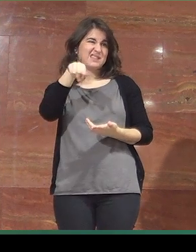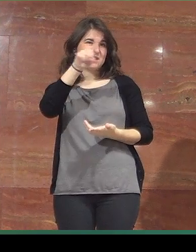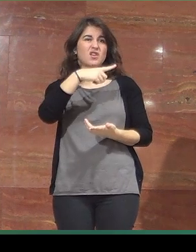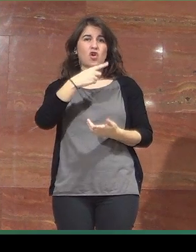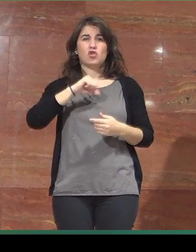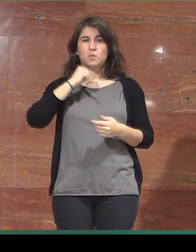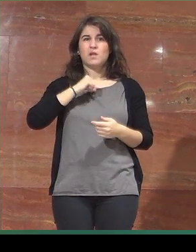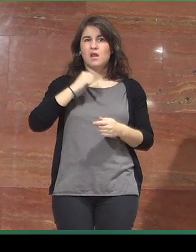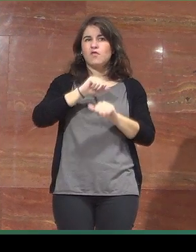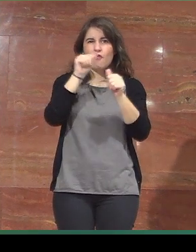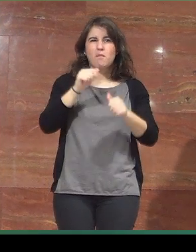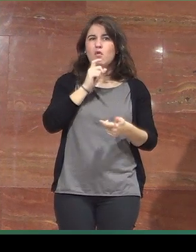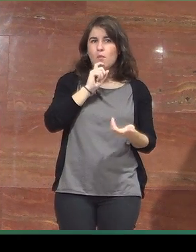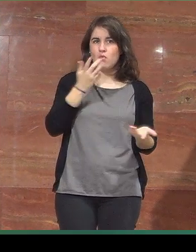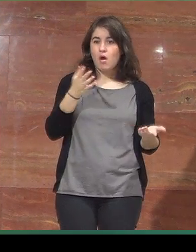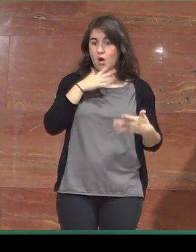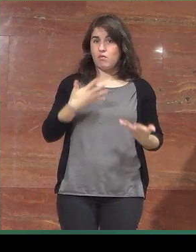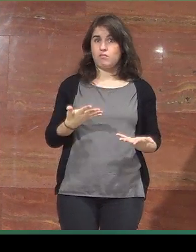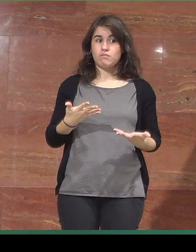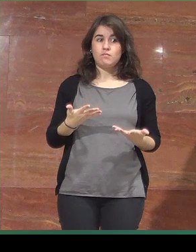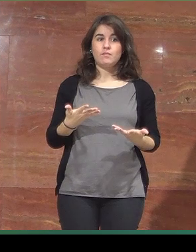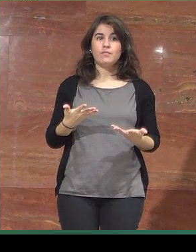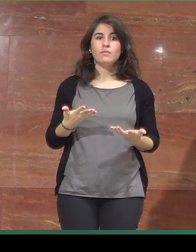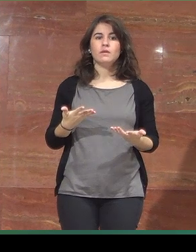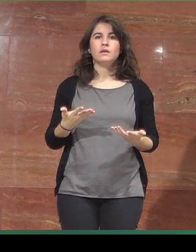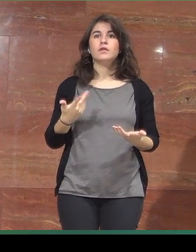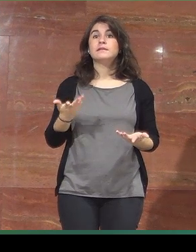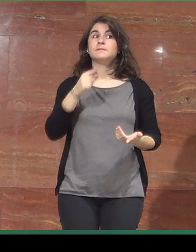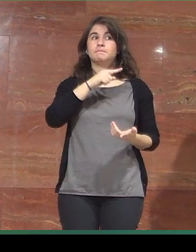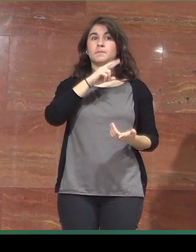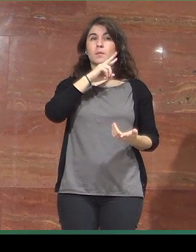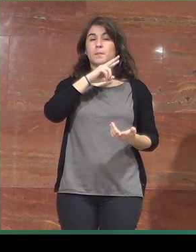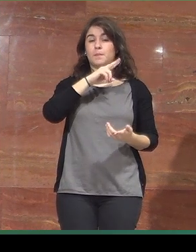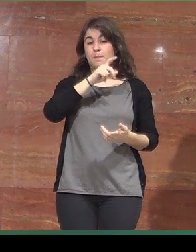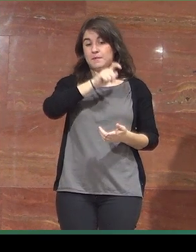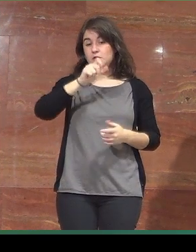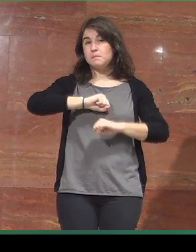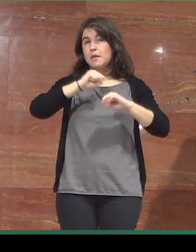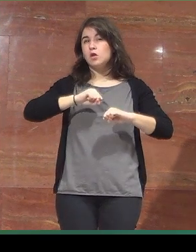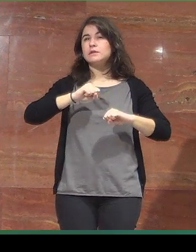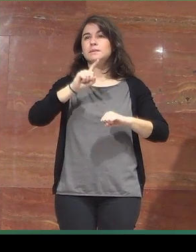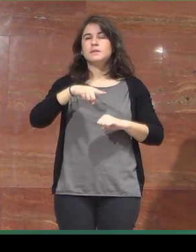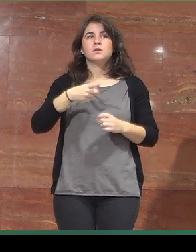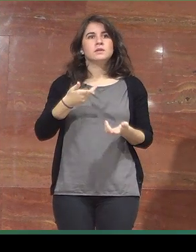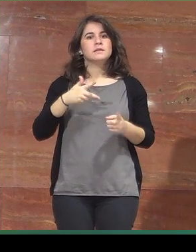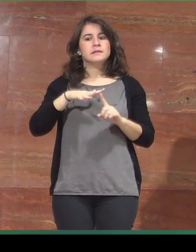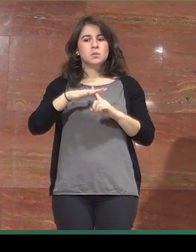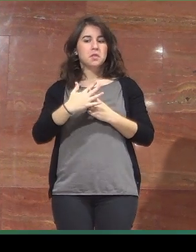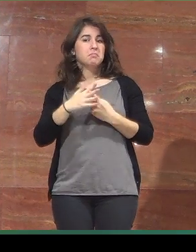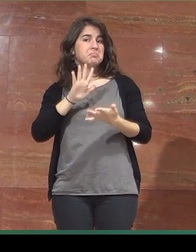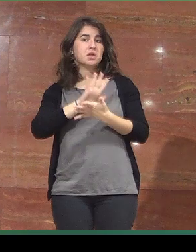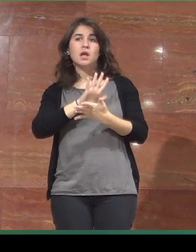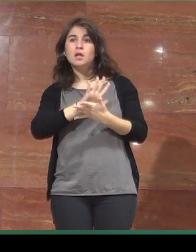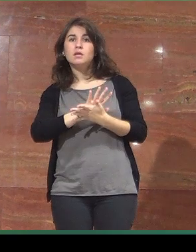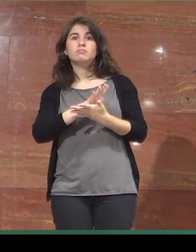at before very, very quiet, and they enter in this new hospital with many technology,